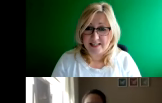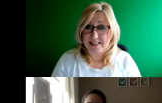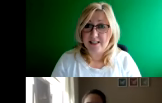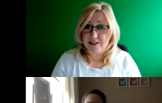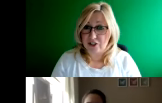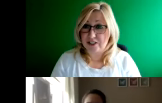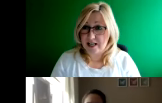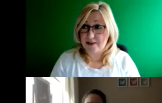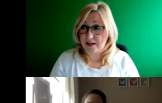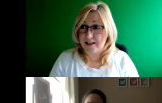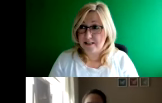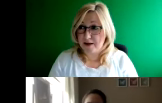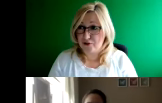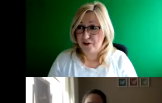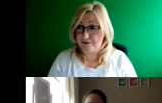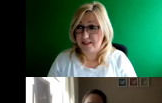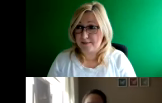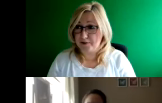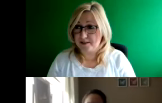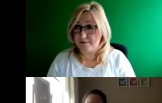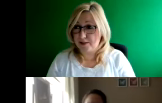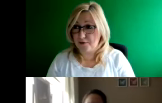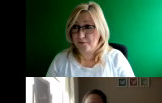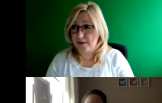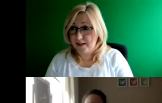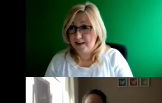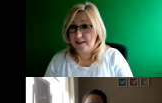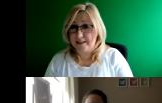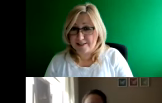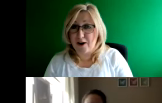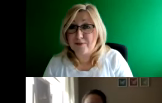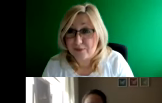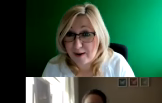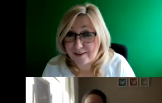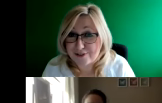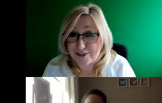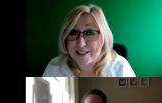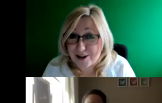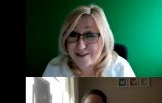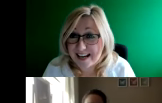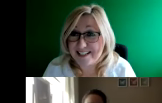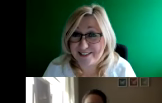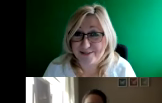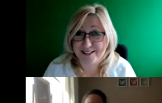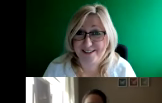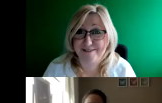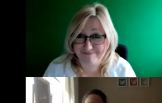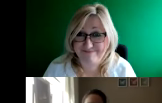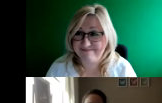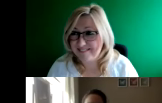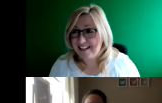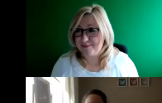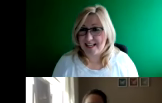this case, the judge sent the guy to Mountjoy for 6 months. So it's not, moral of the story, don't tell a judge where to